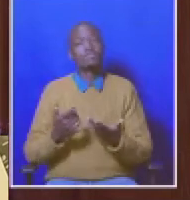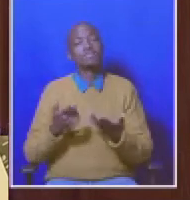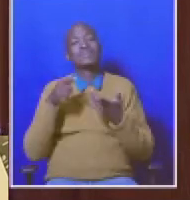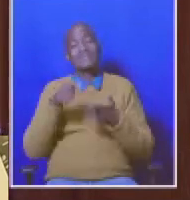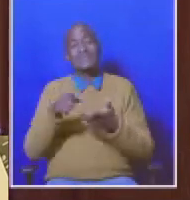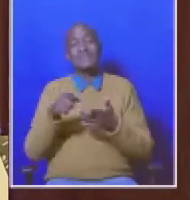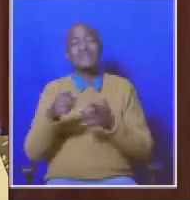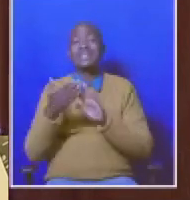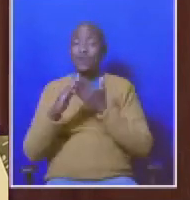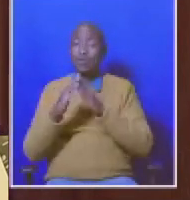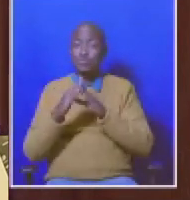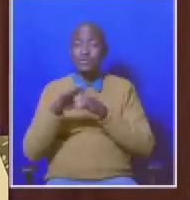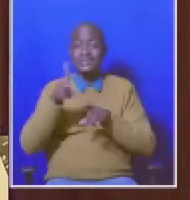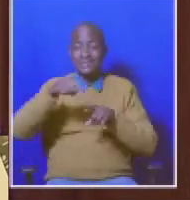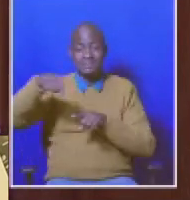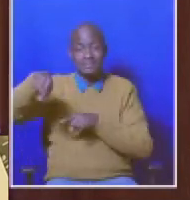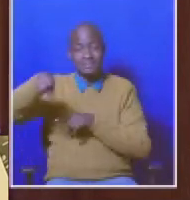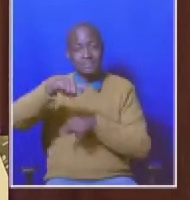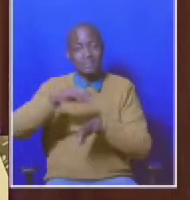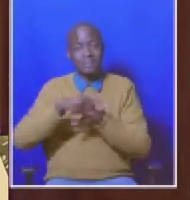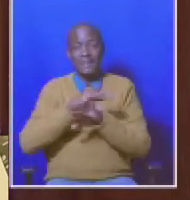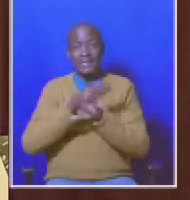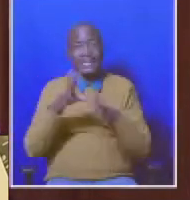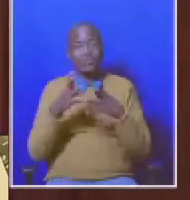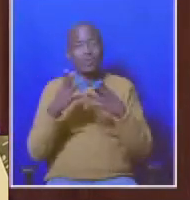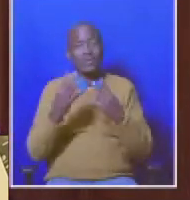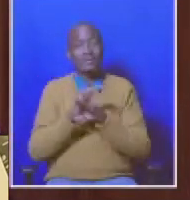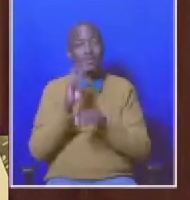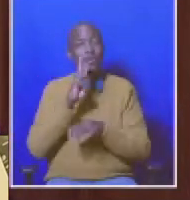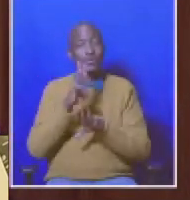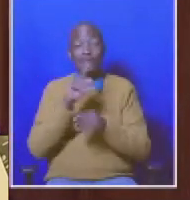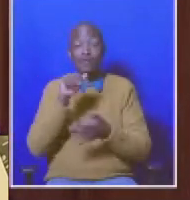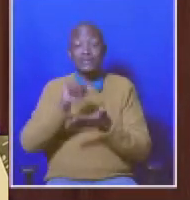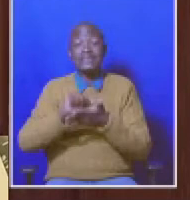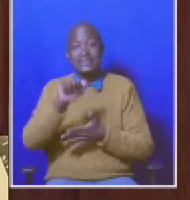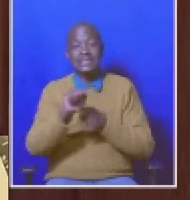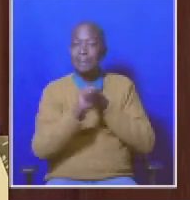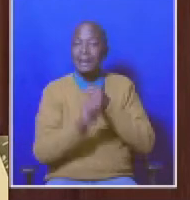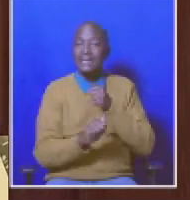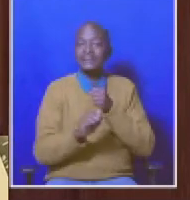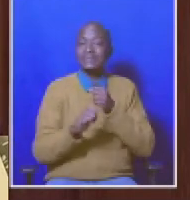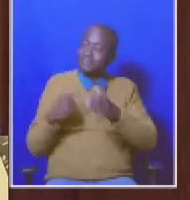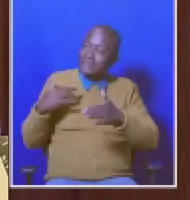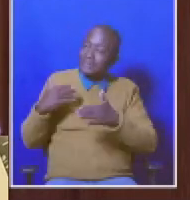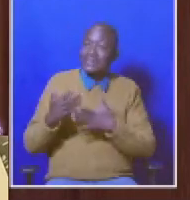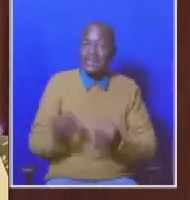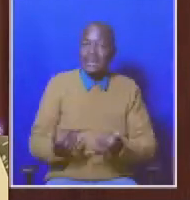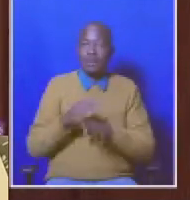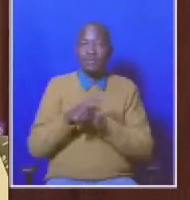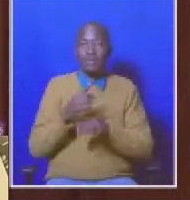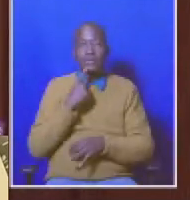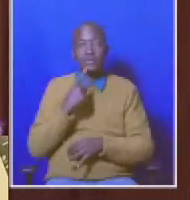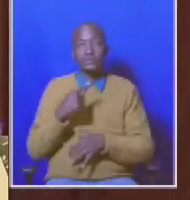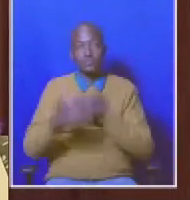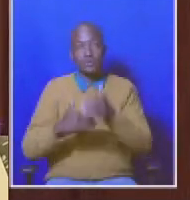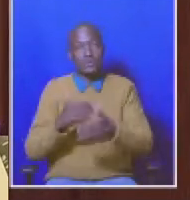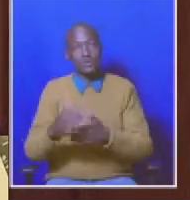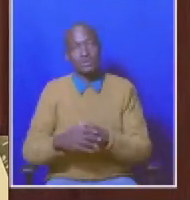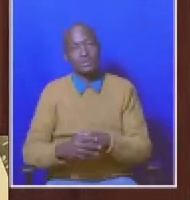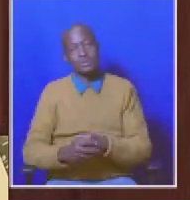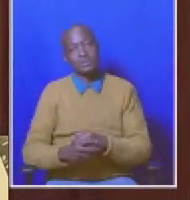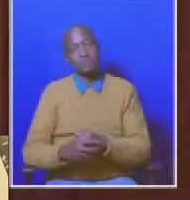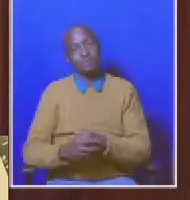community is still without water for 16 months now going as a result of the non-payment that you have just mentioned to